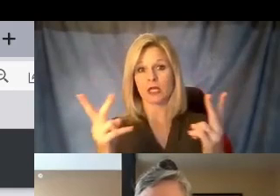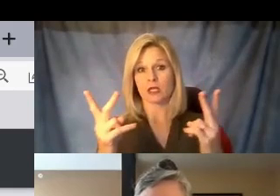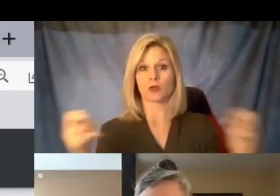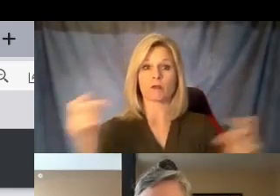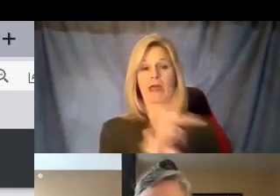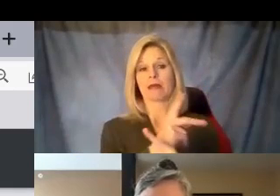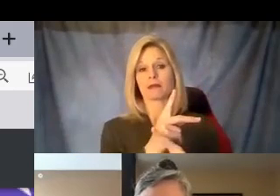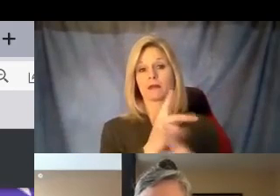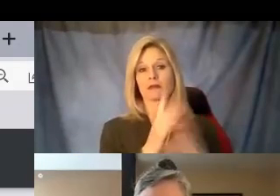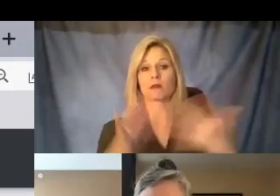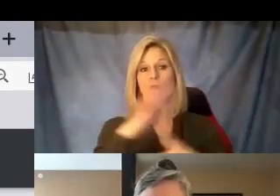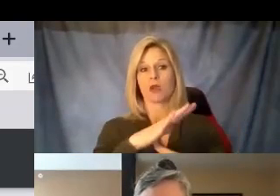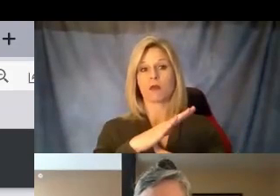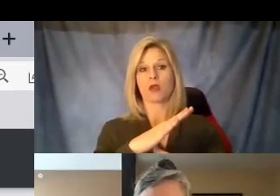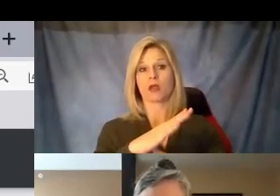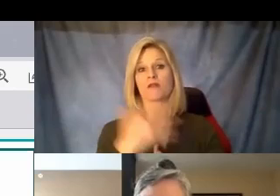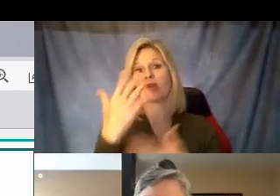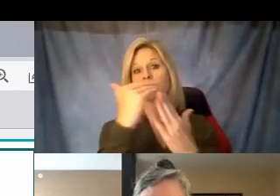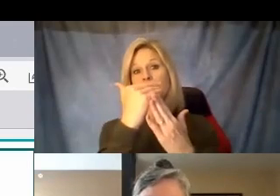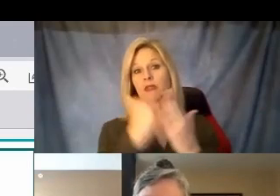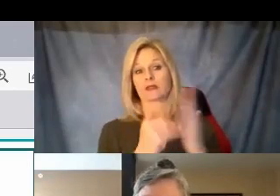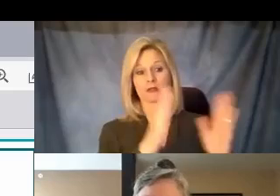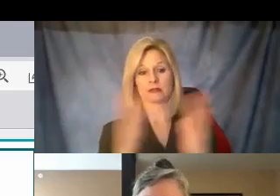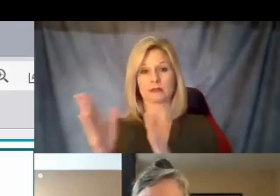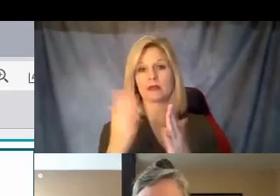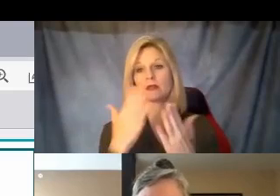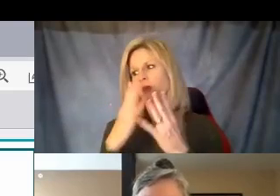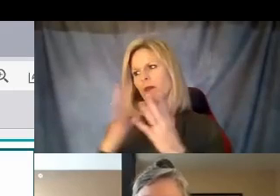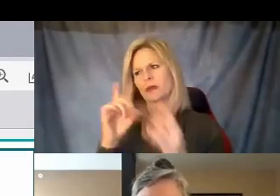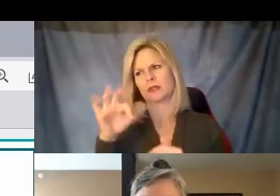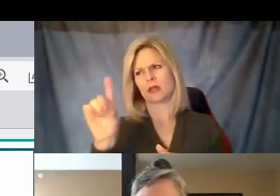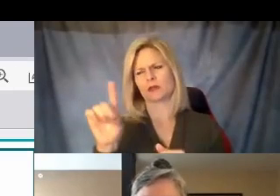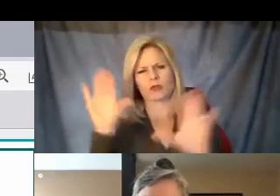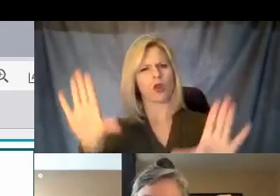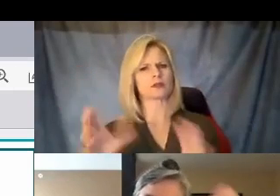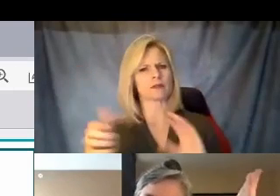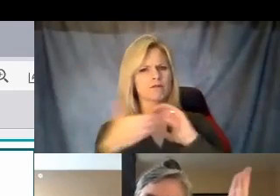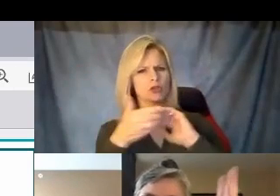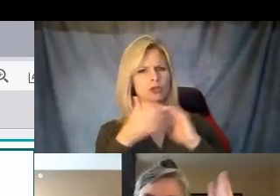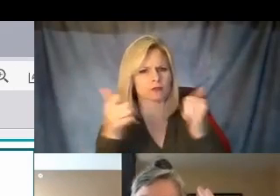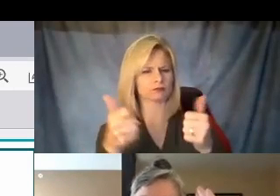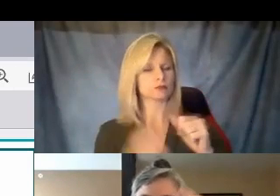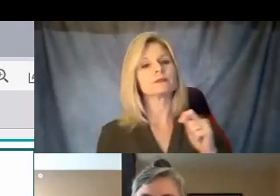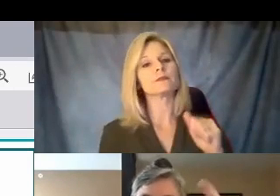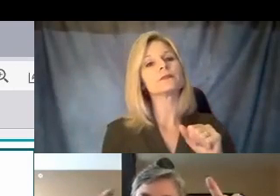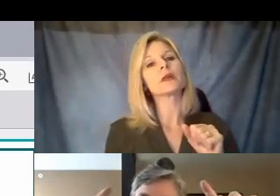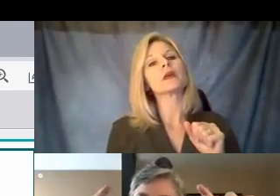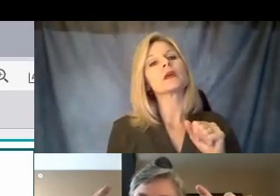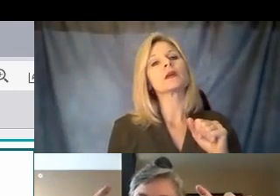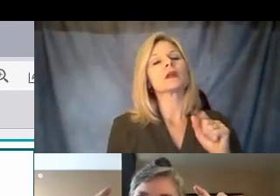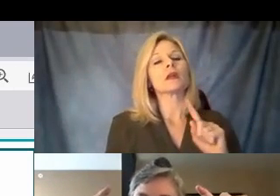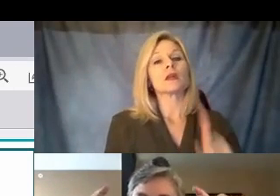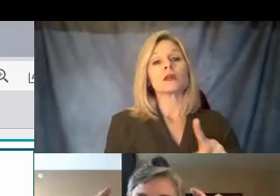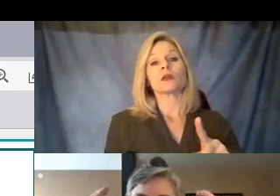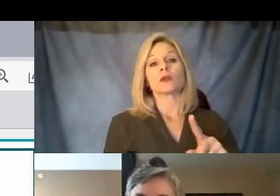main 5 lessons. Thank you so much, Donald. You are just a great partner in this. So when I'm talking